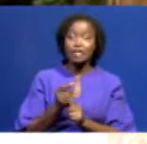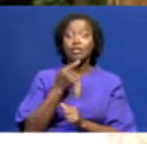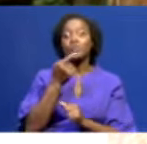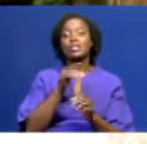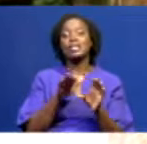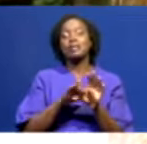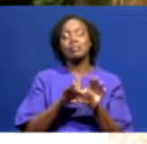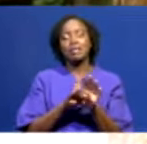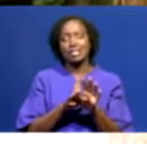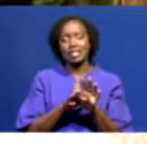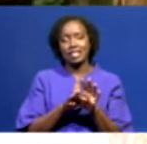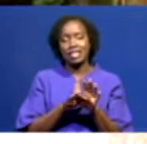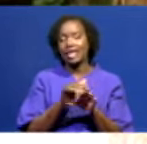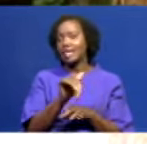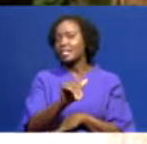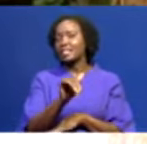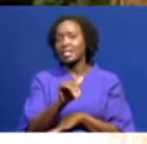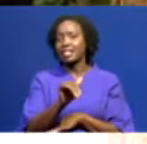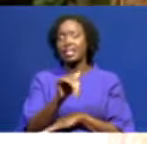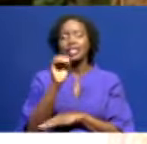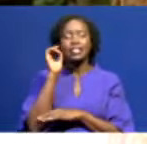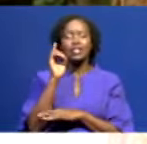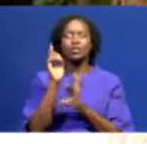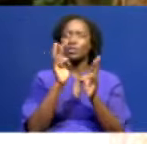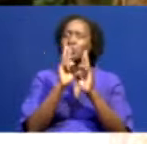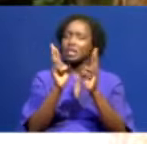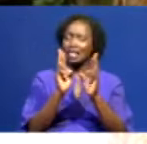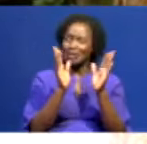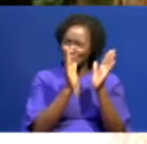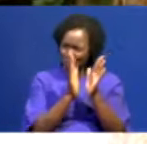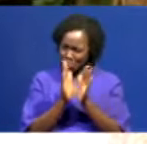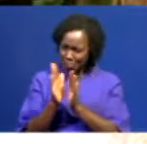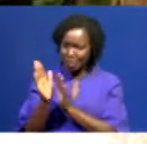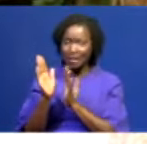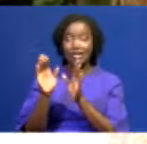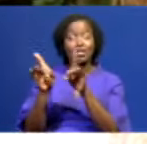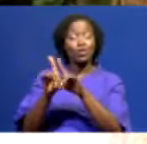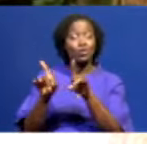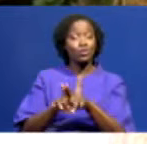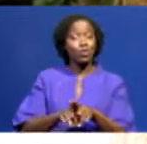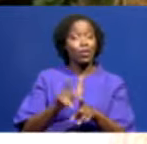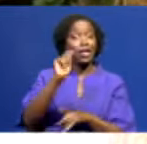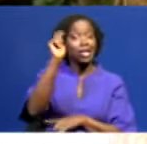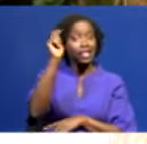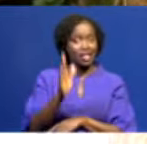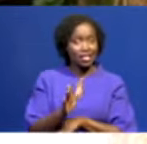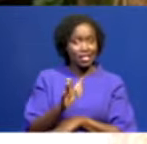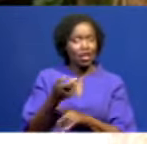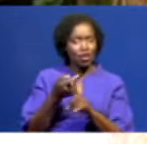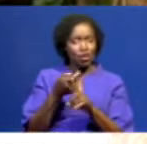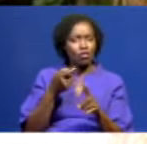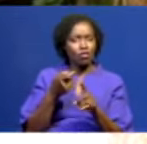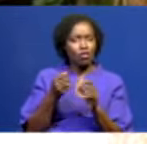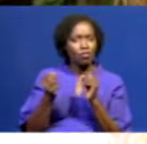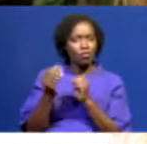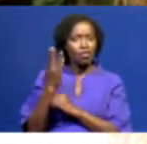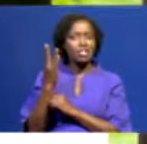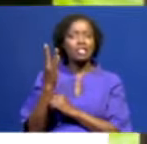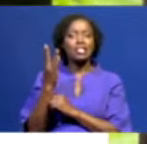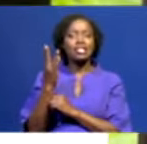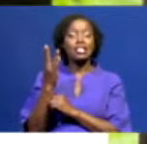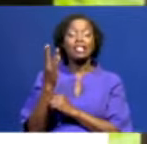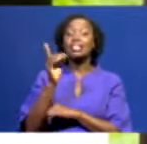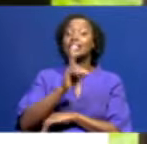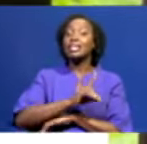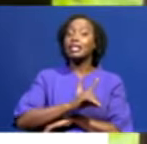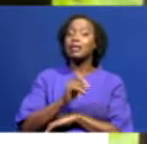members that they should prepare, as well as Kenyans, that from the 14th day